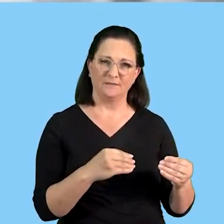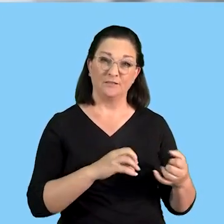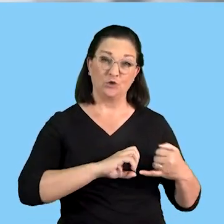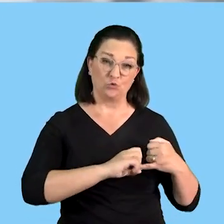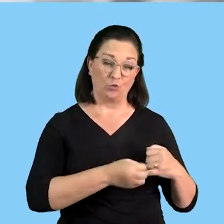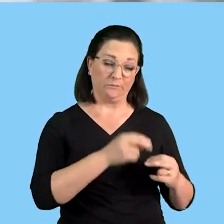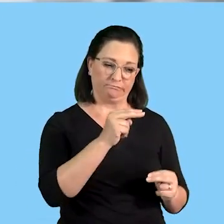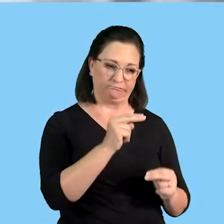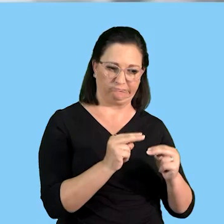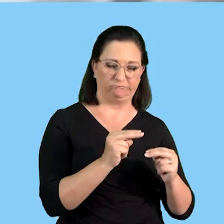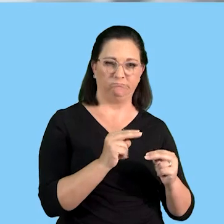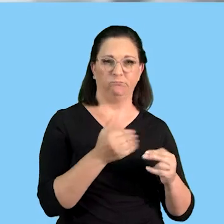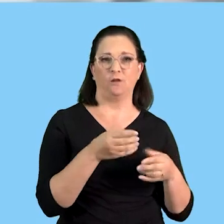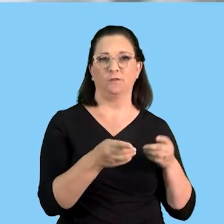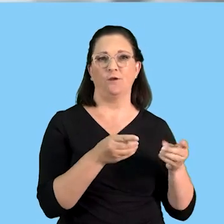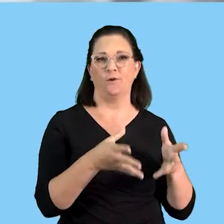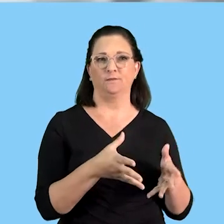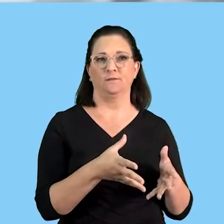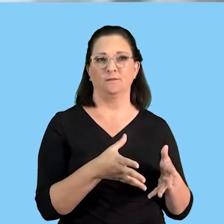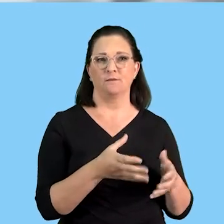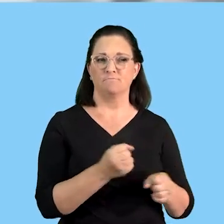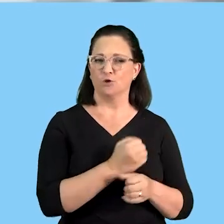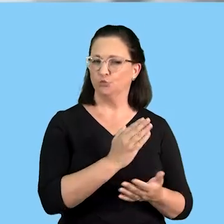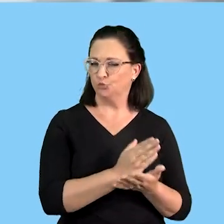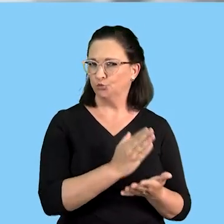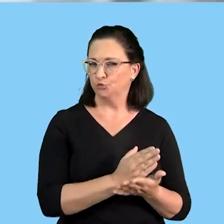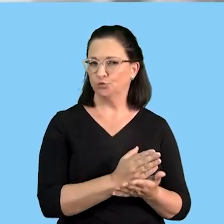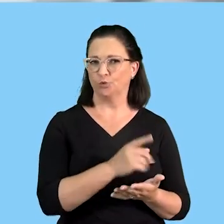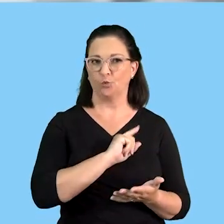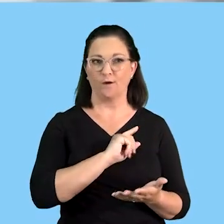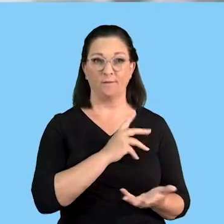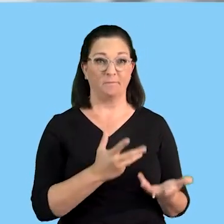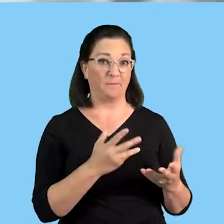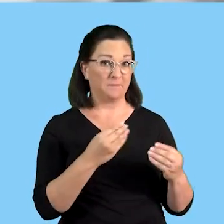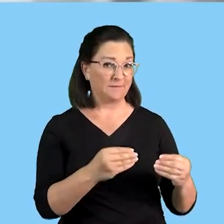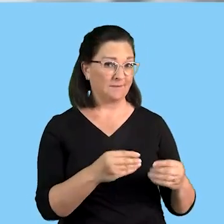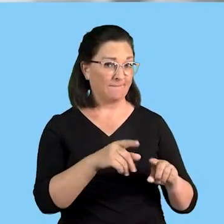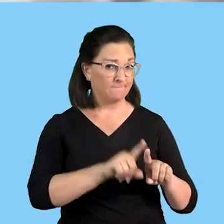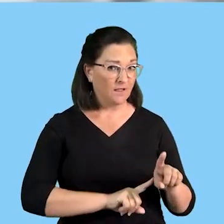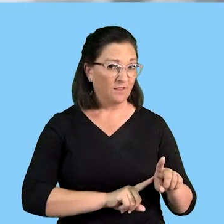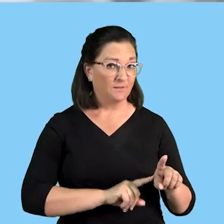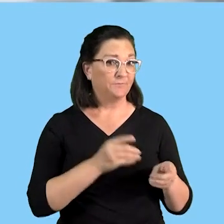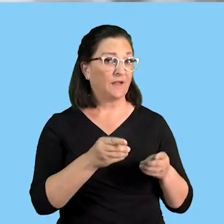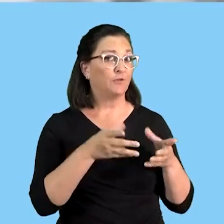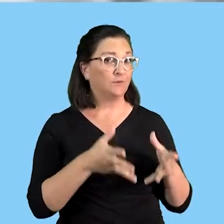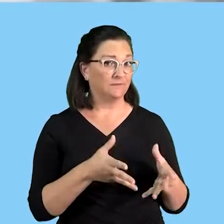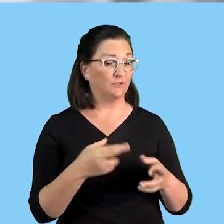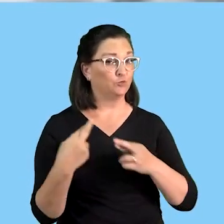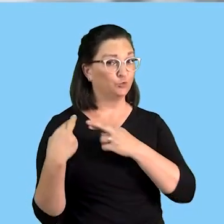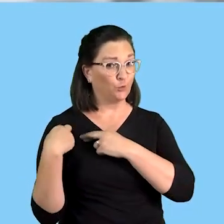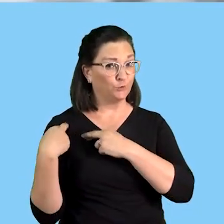of interest by directors by making sure that now, should the company fail, directors will be liable for